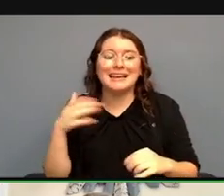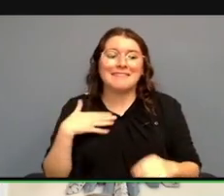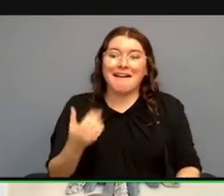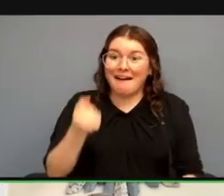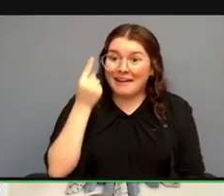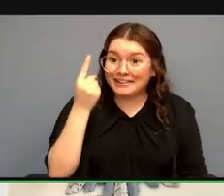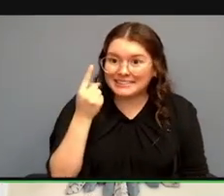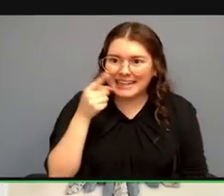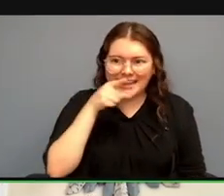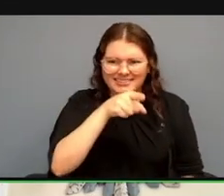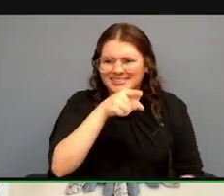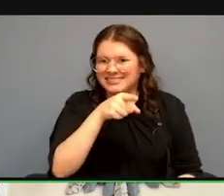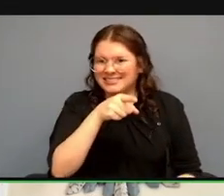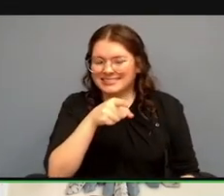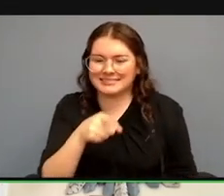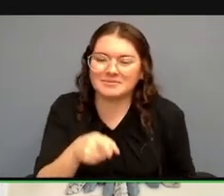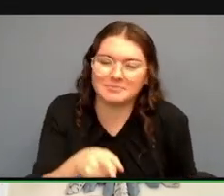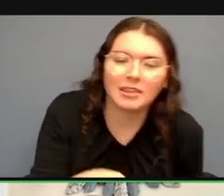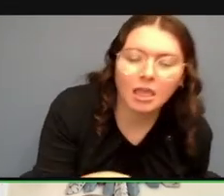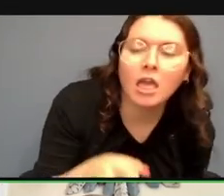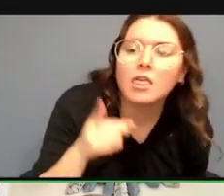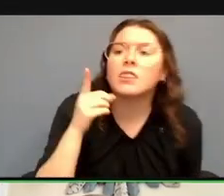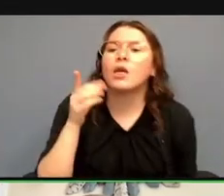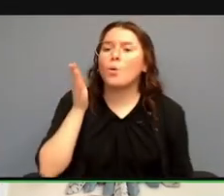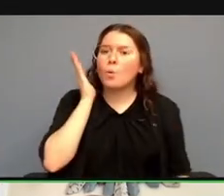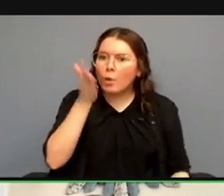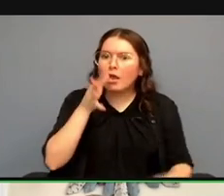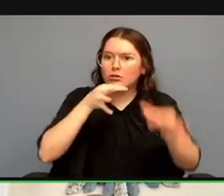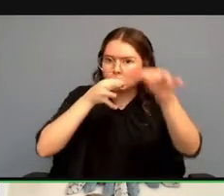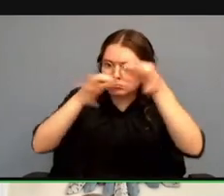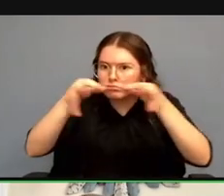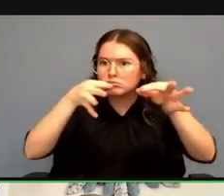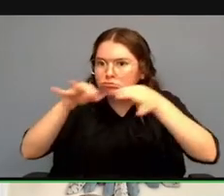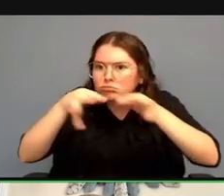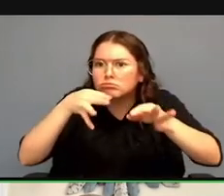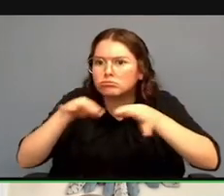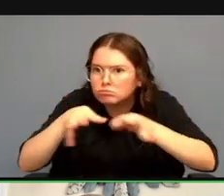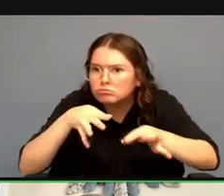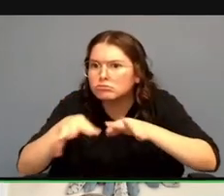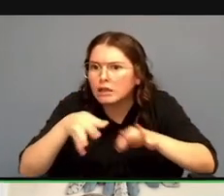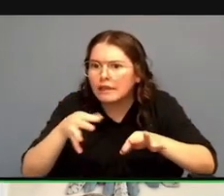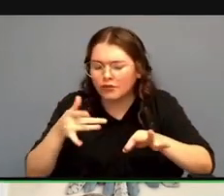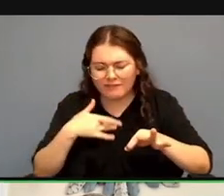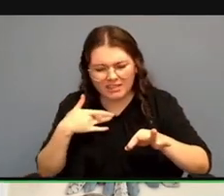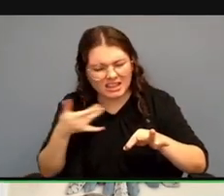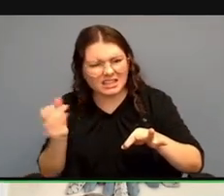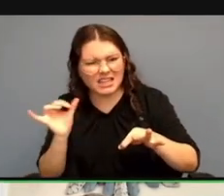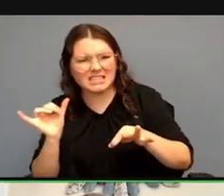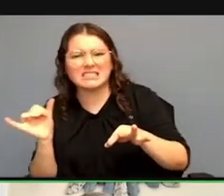assessment reports. They will be explained to you. And if you feel like the